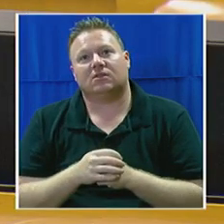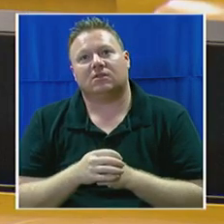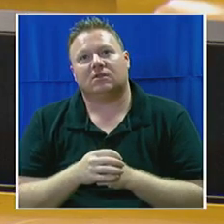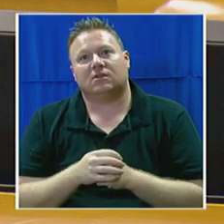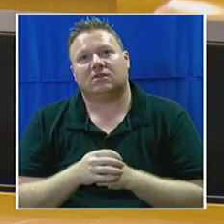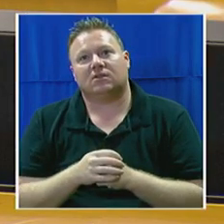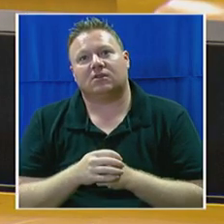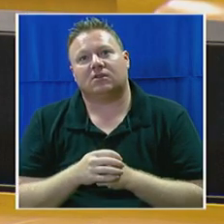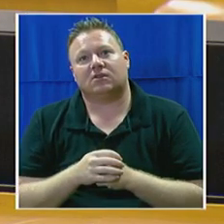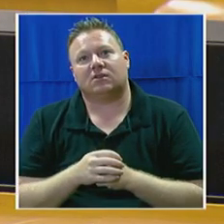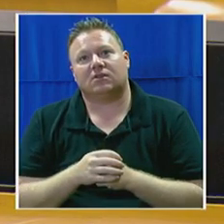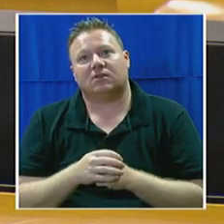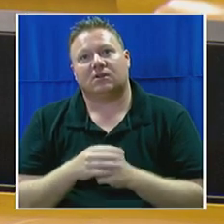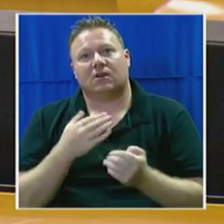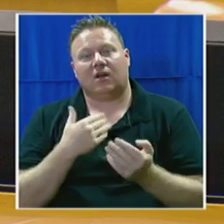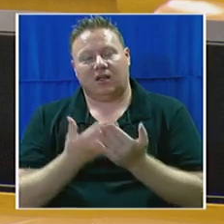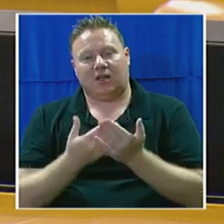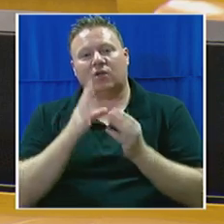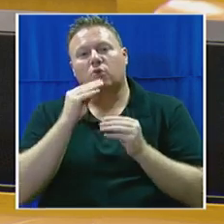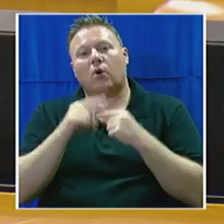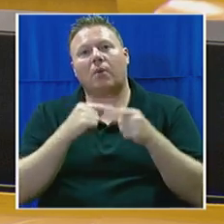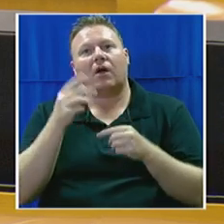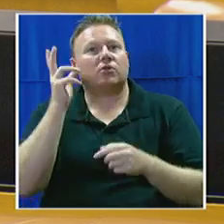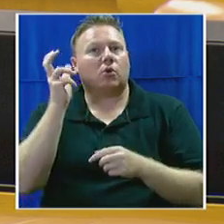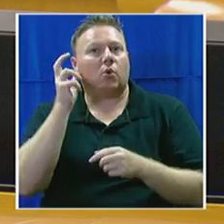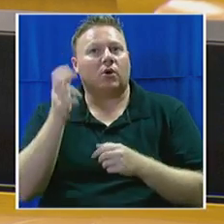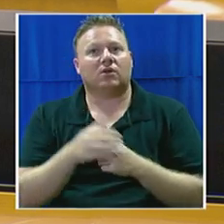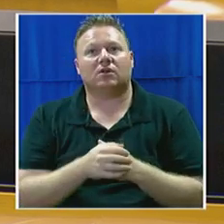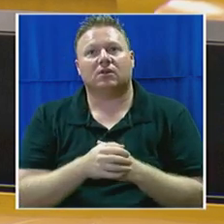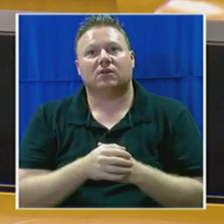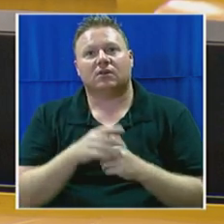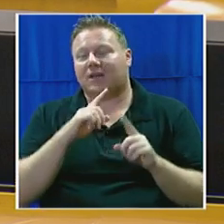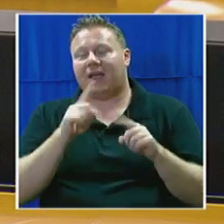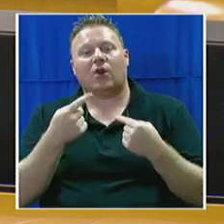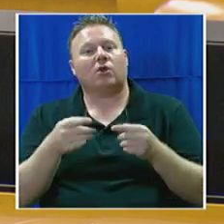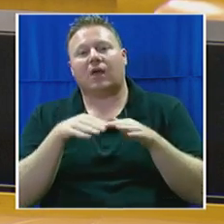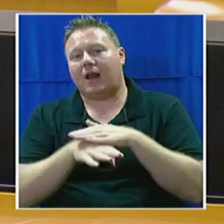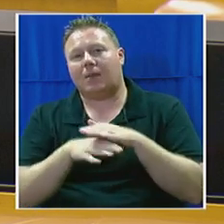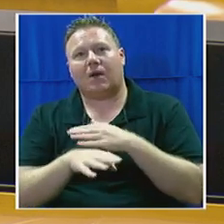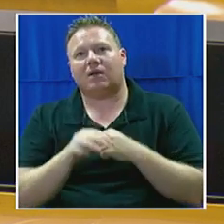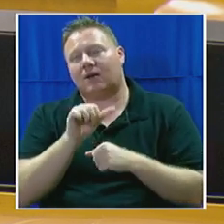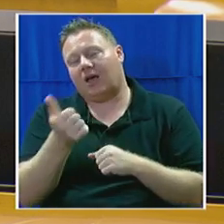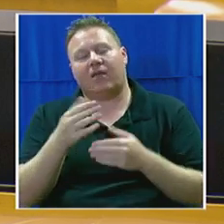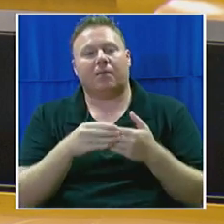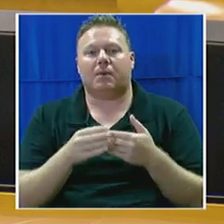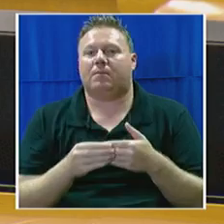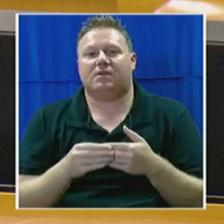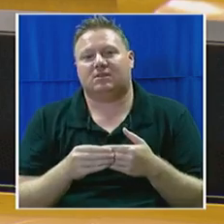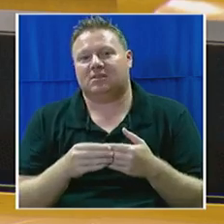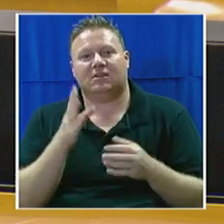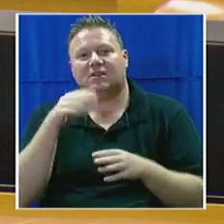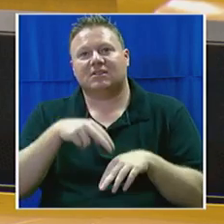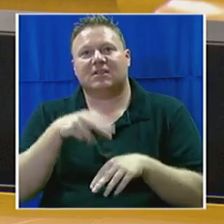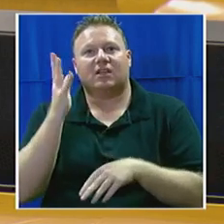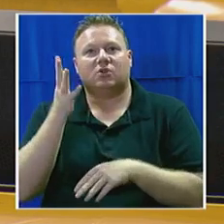that we can talk about the noise, you cannot undermine other members when they are standing and talking